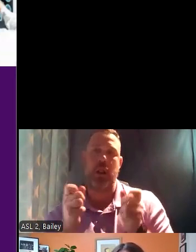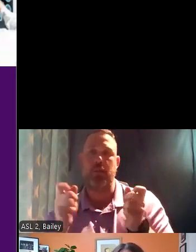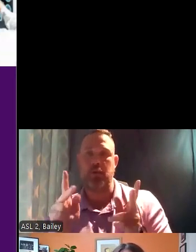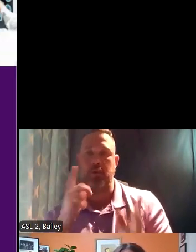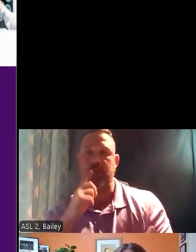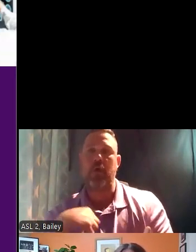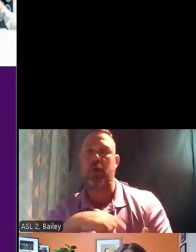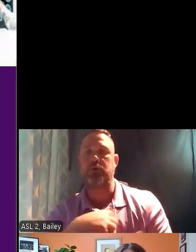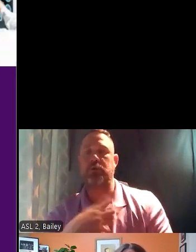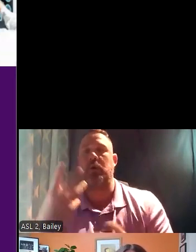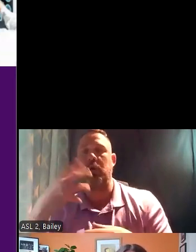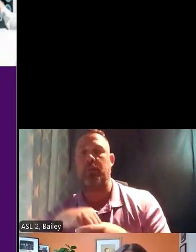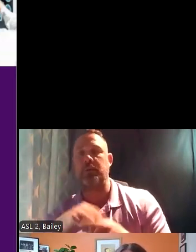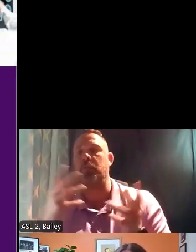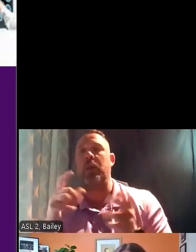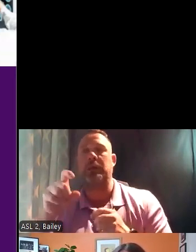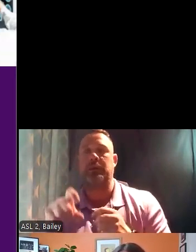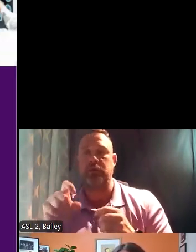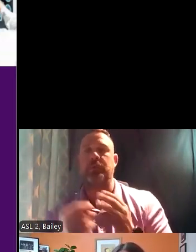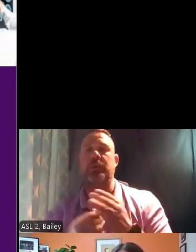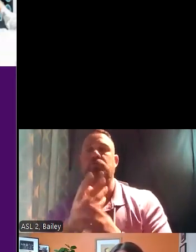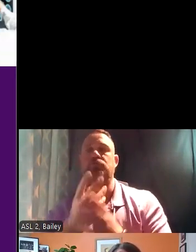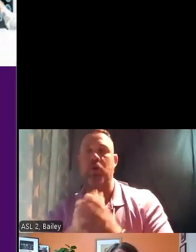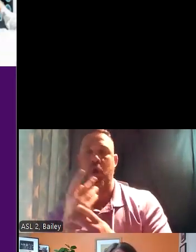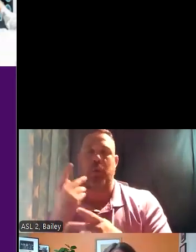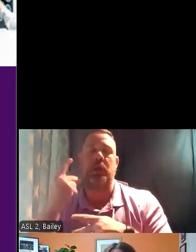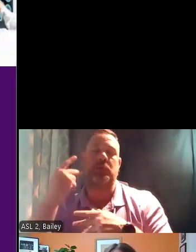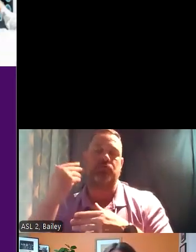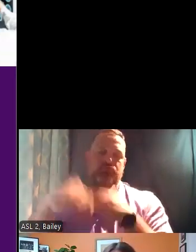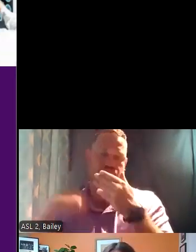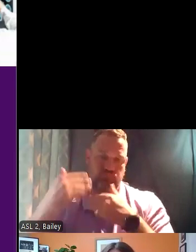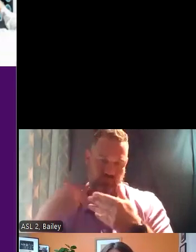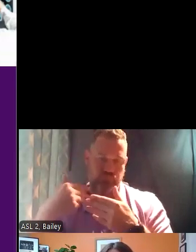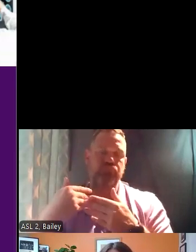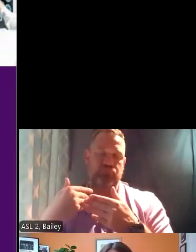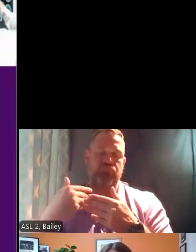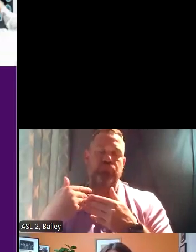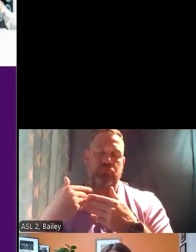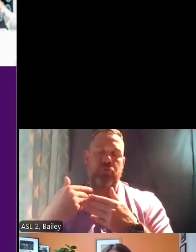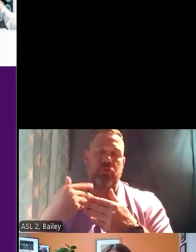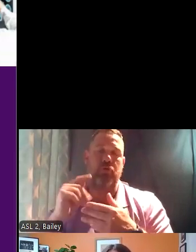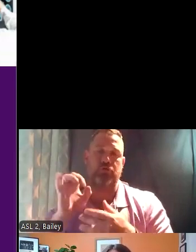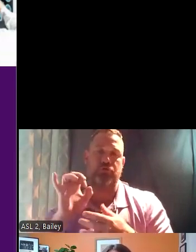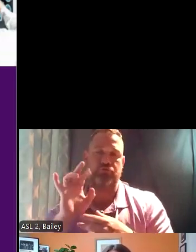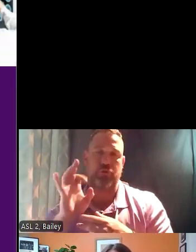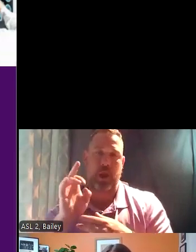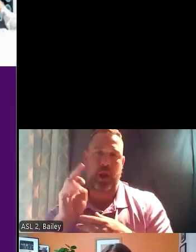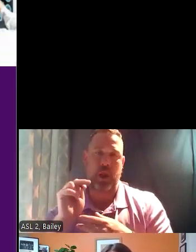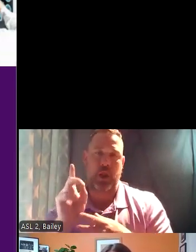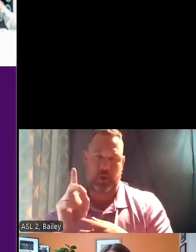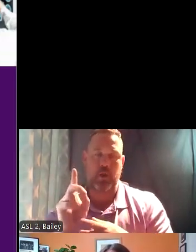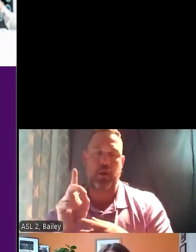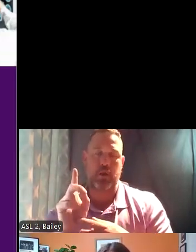us to encompass what needs to be a growing trend in pulling together navigation as opposed to sort of